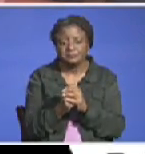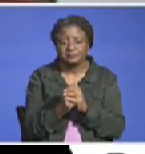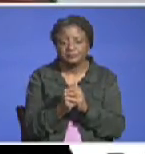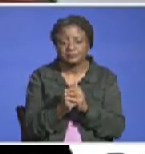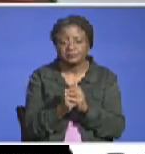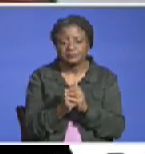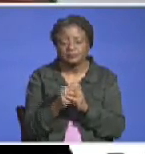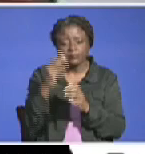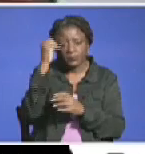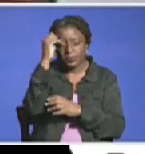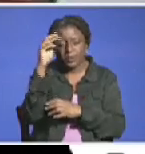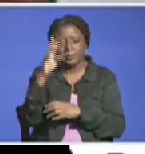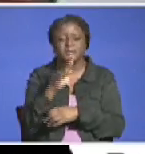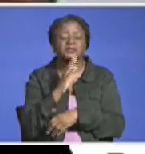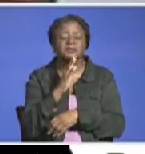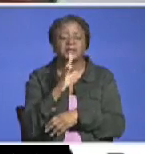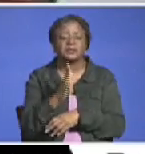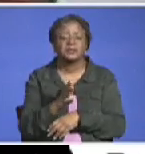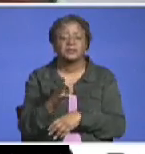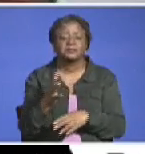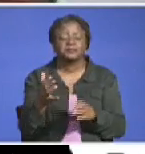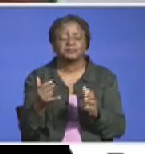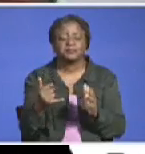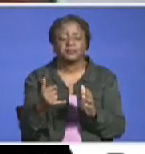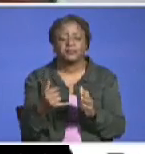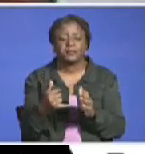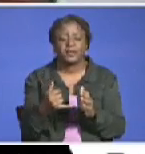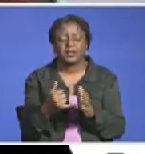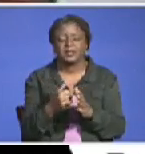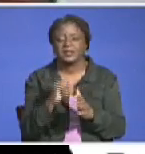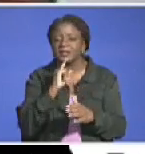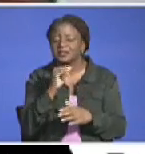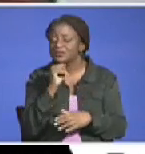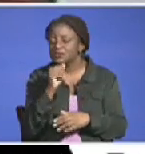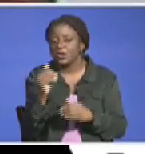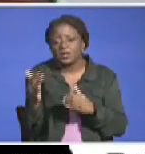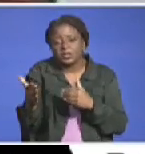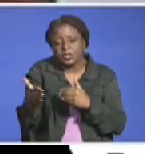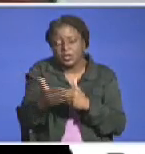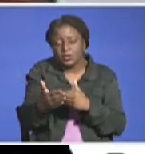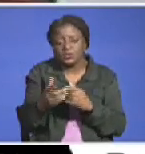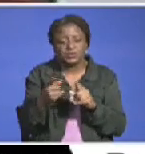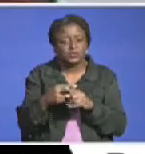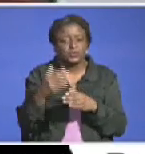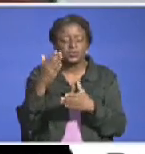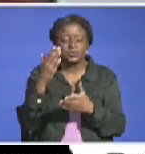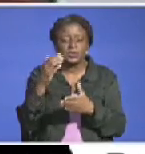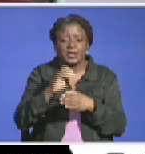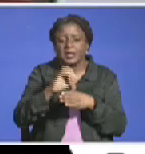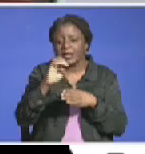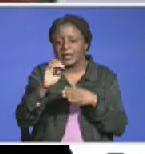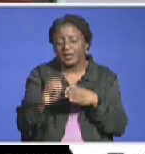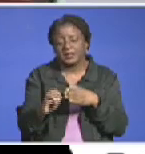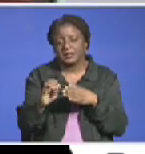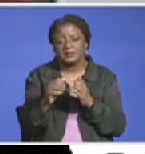Speaker, is not close to ending. We will still be